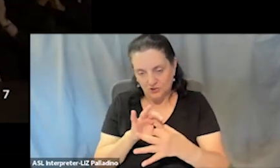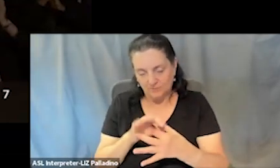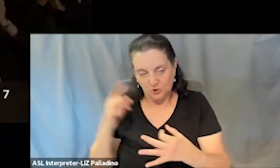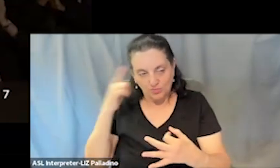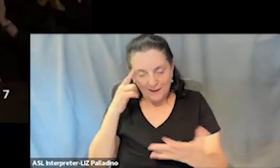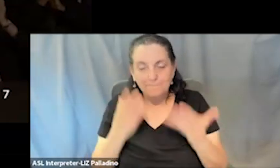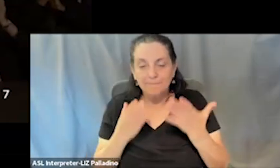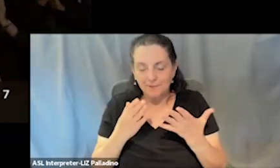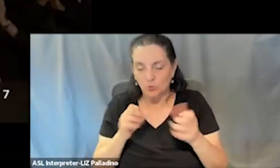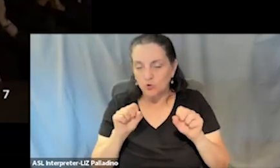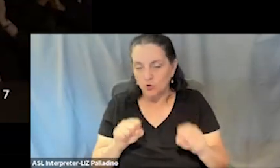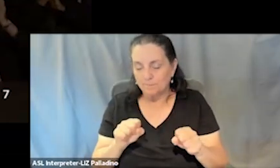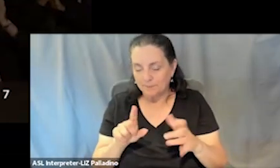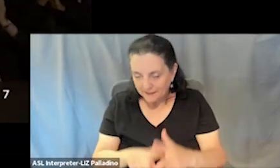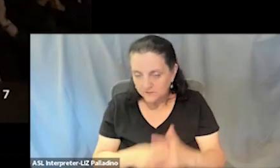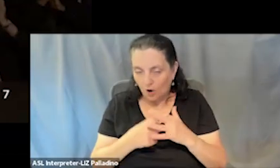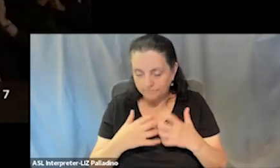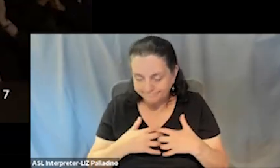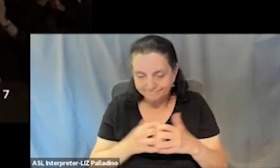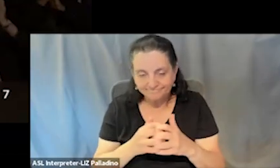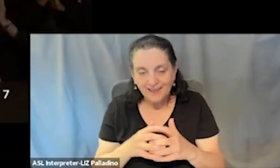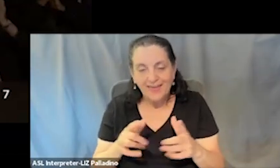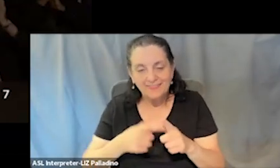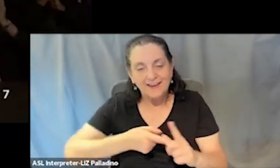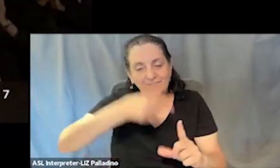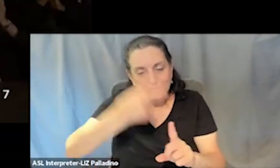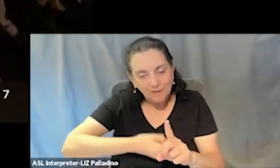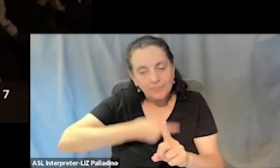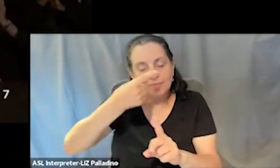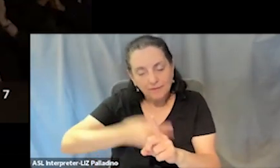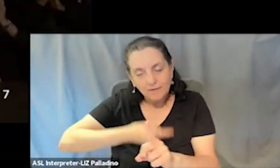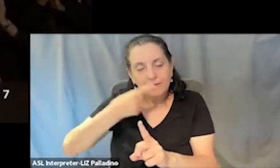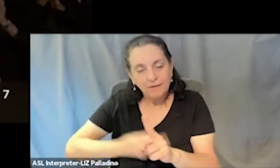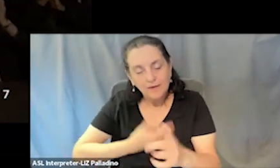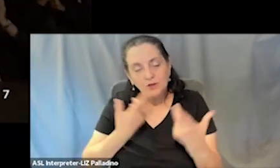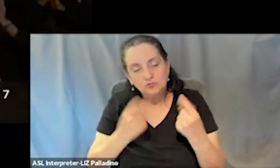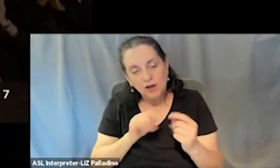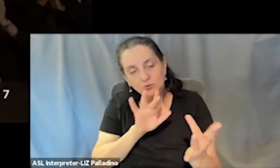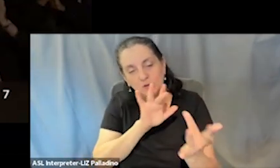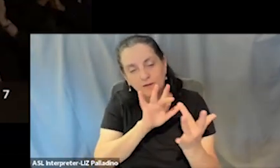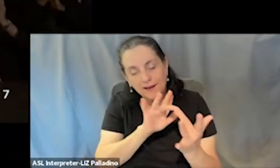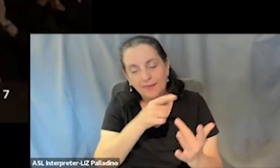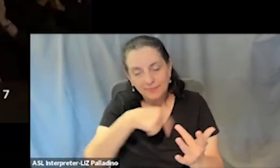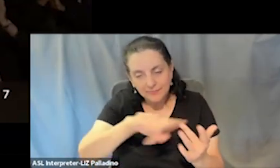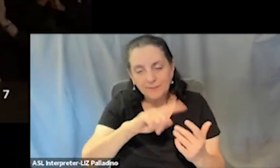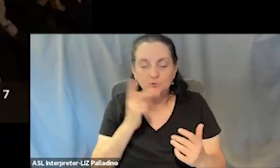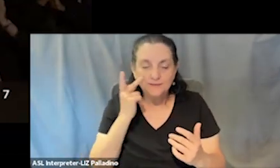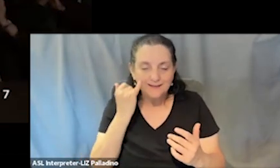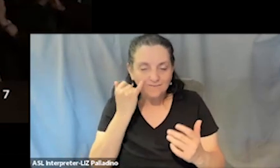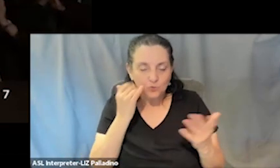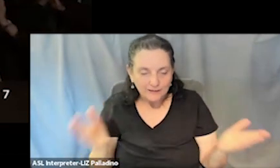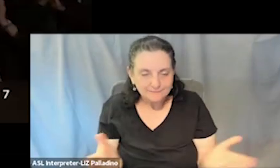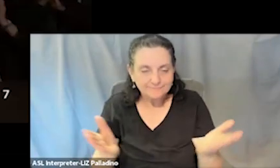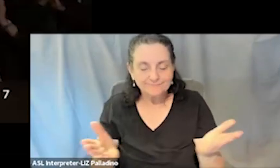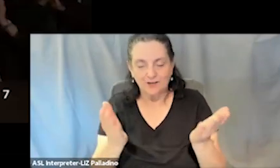those relationships, and make a monthly cadence or rhythm for how you're going to invest and advance those conversations. The other thing